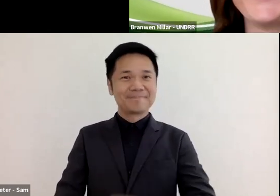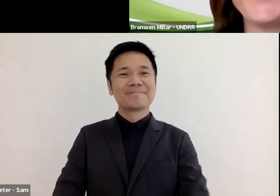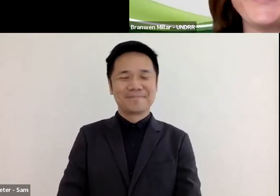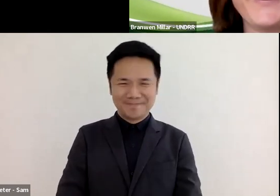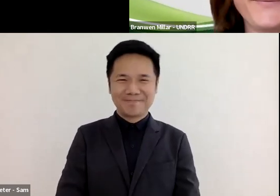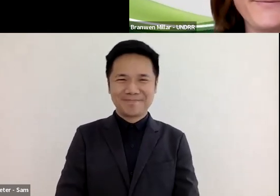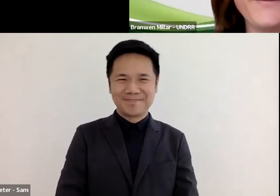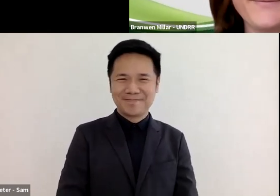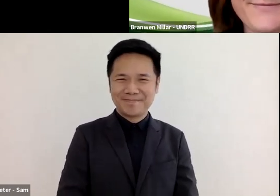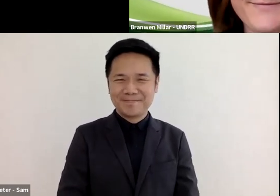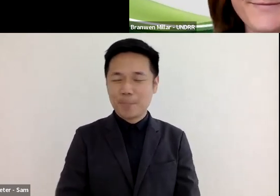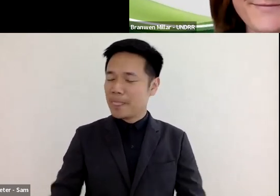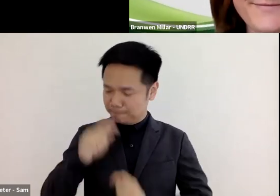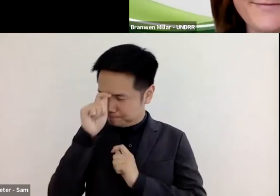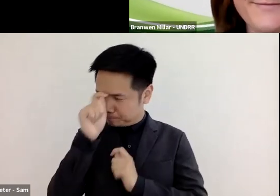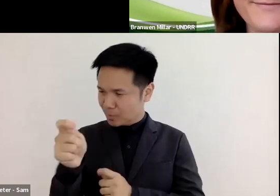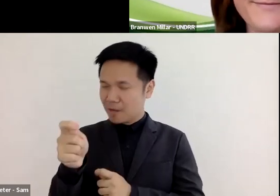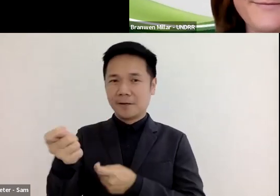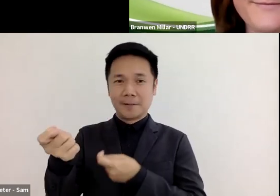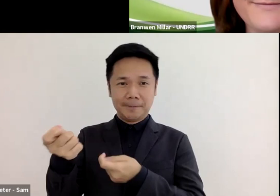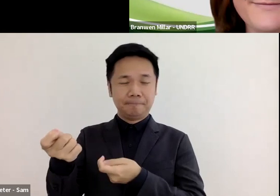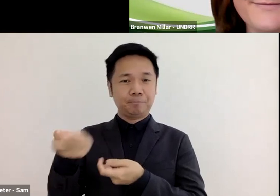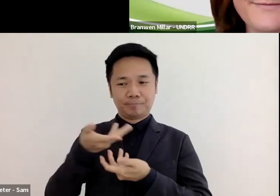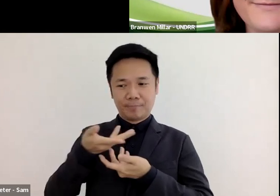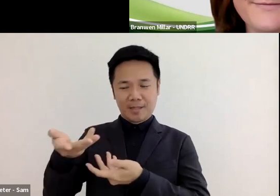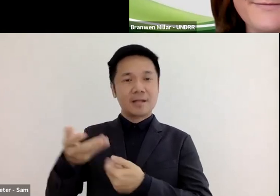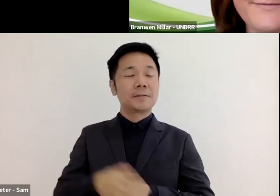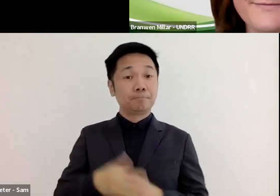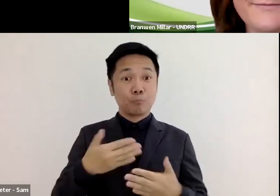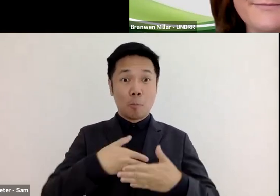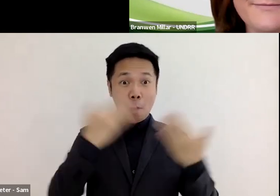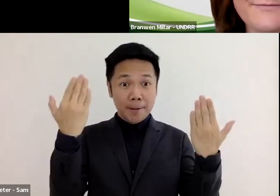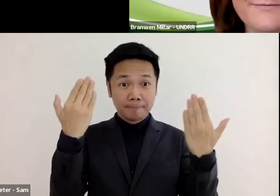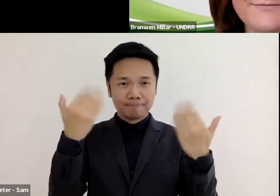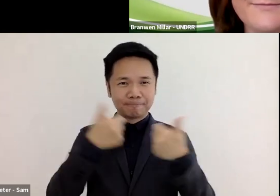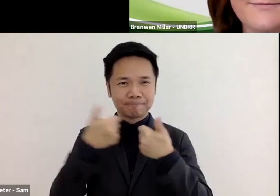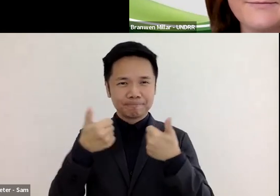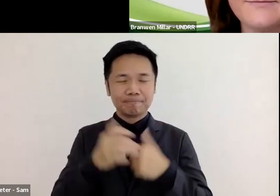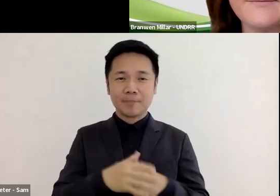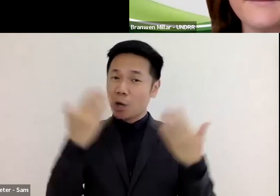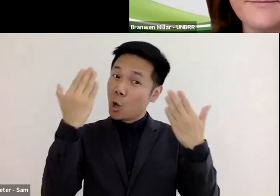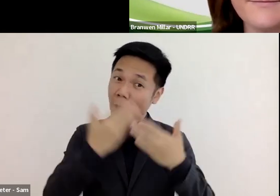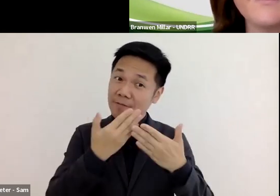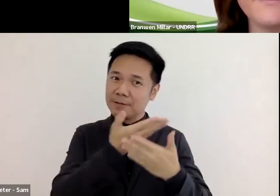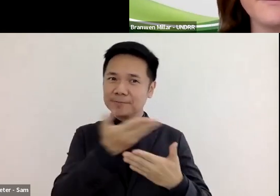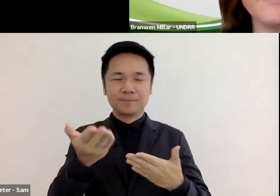you so much, Madam Chair, for giving the floor, and good morning and good afternoon, all distinguished